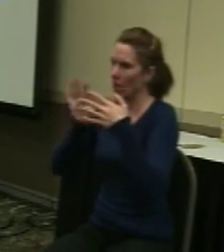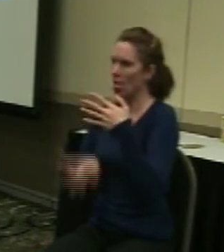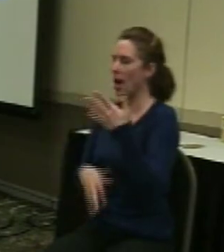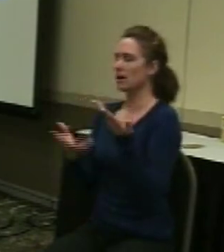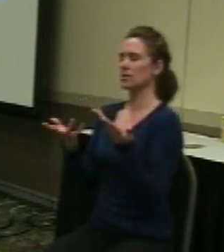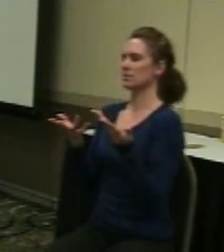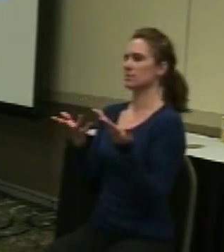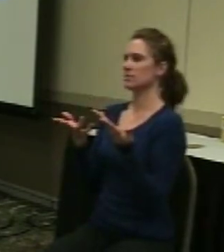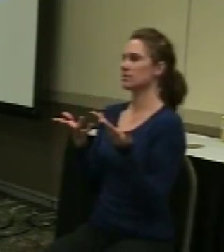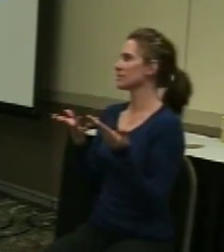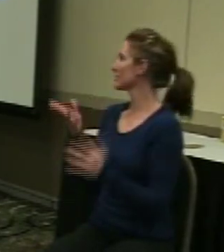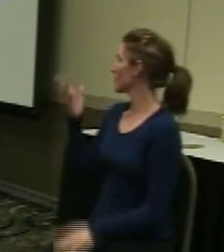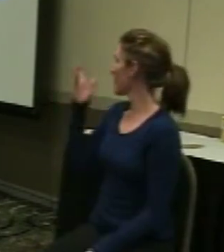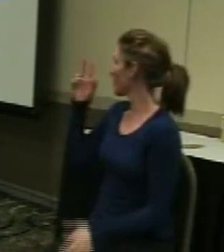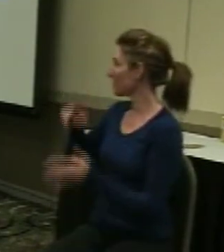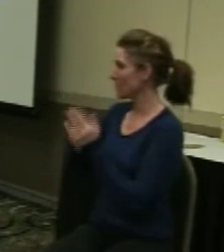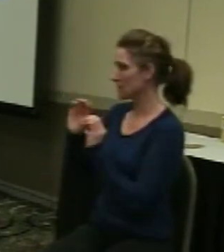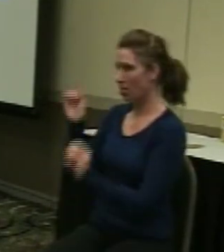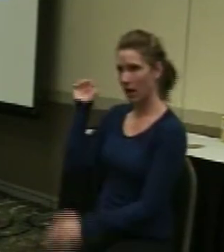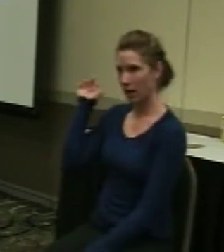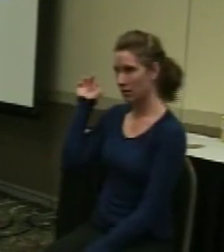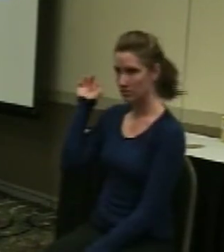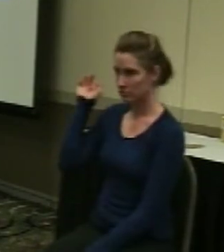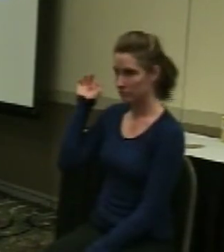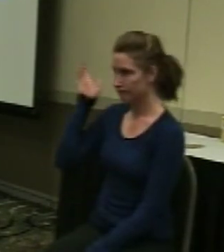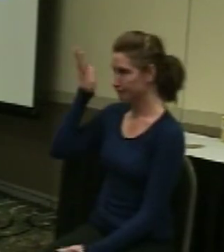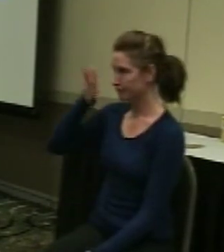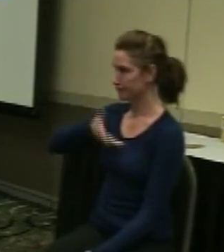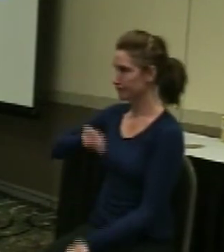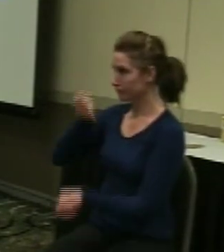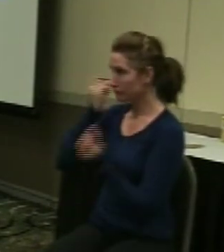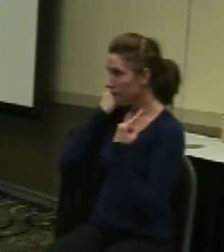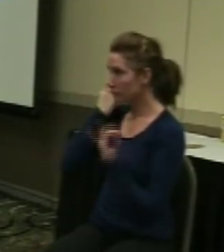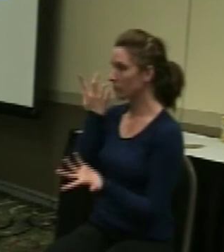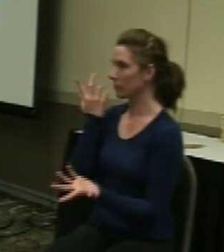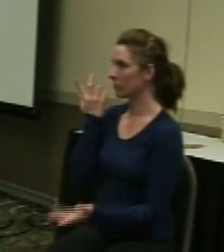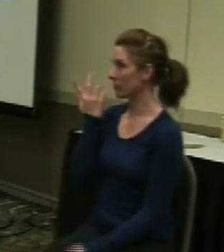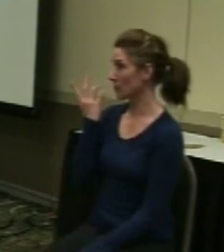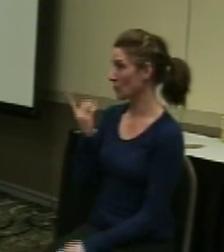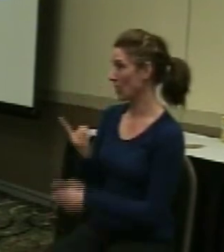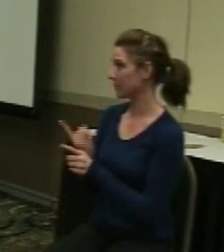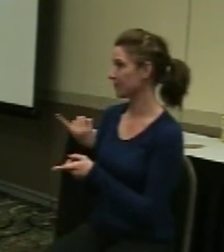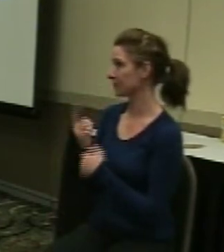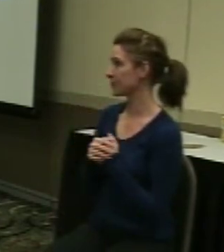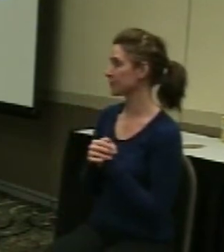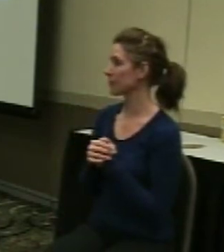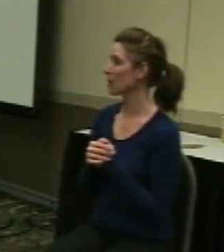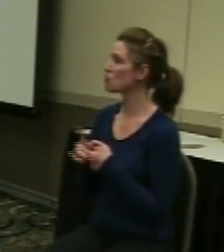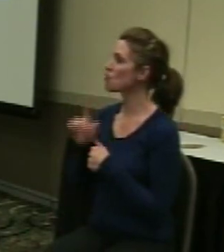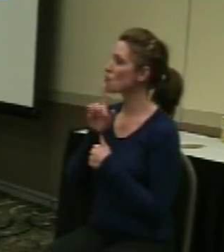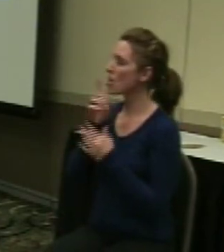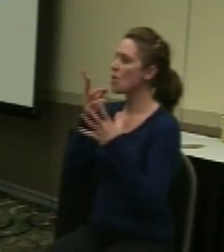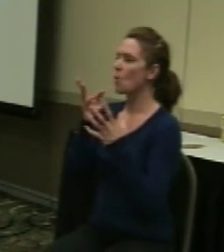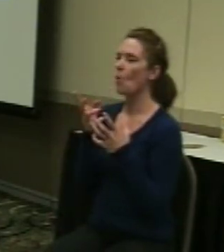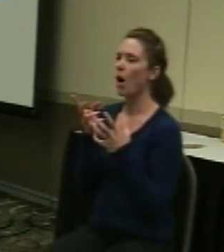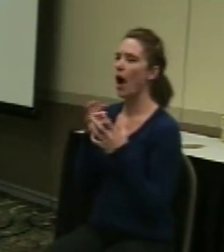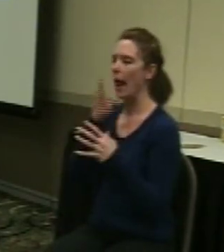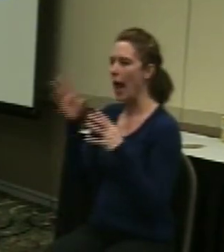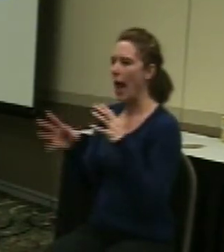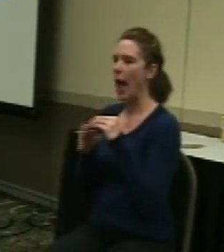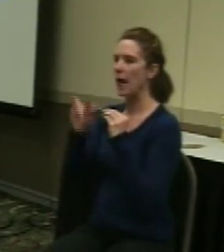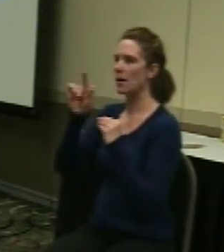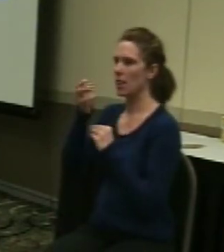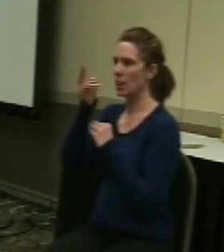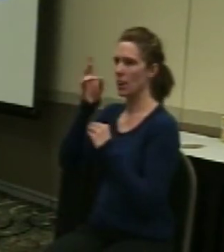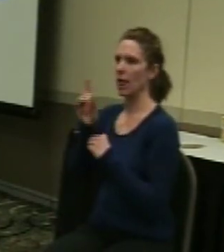your legend. Otherwise, it doesn't mean anything to look at something like that. Is that fine? You know, you really want to add on your little